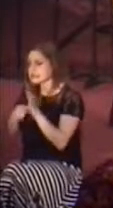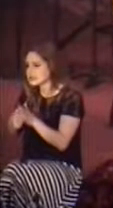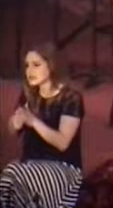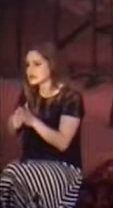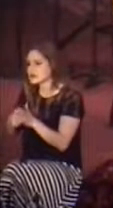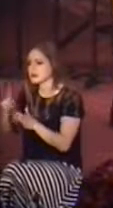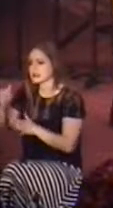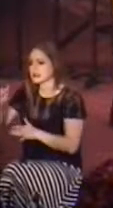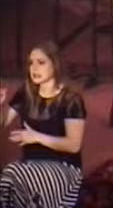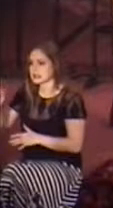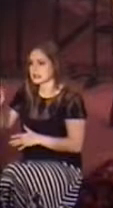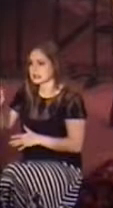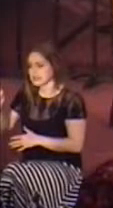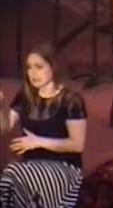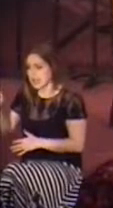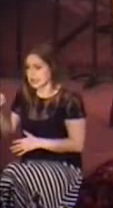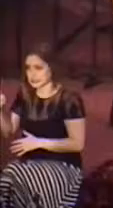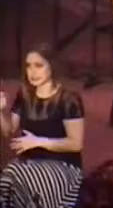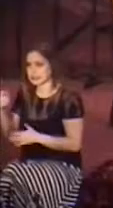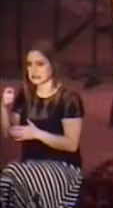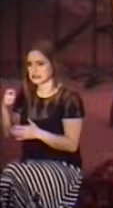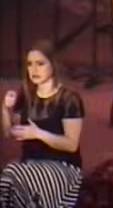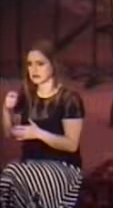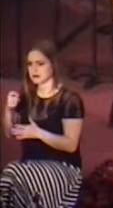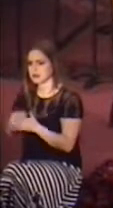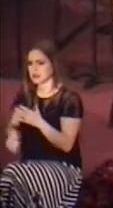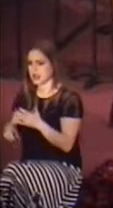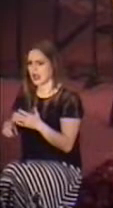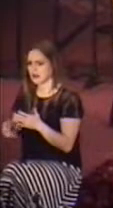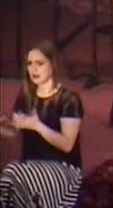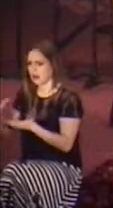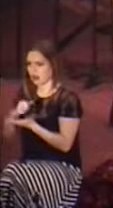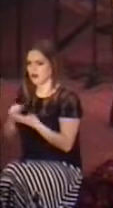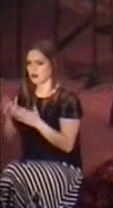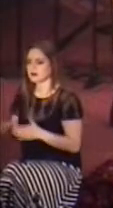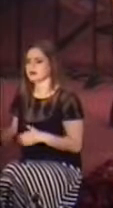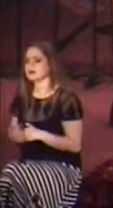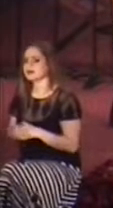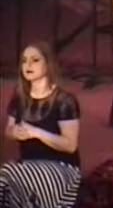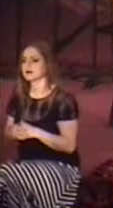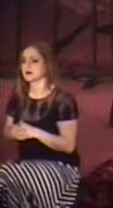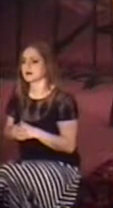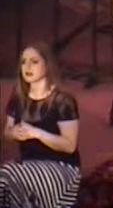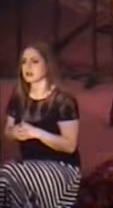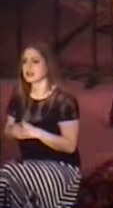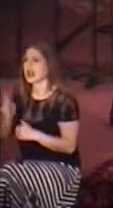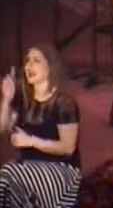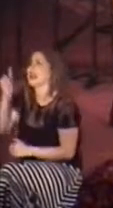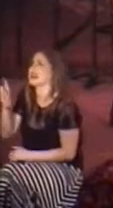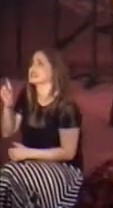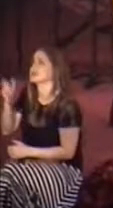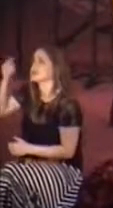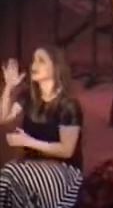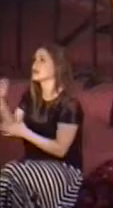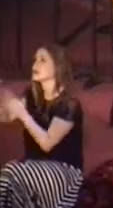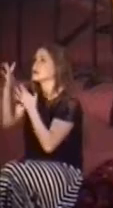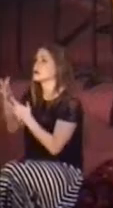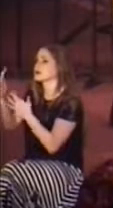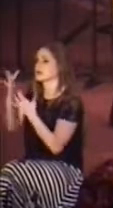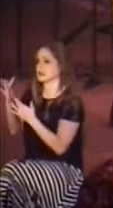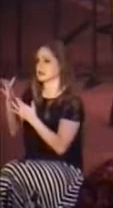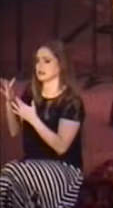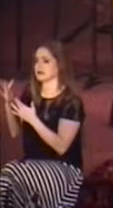collector, he was hardly a destitute man and he beat his breast asking for God's mercy. You see,